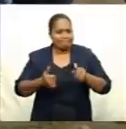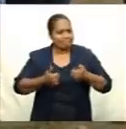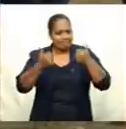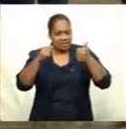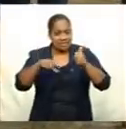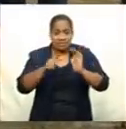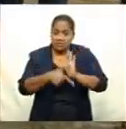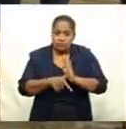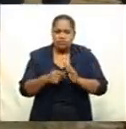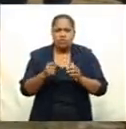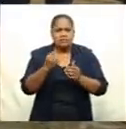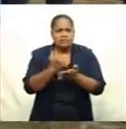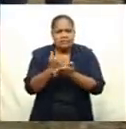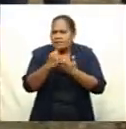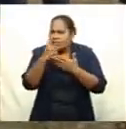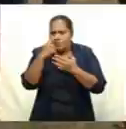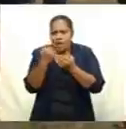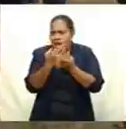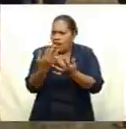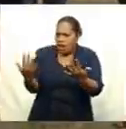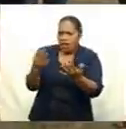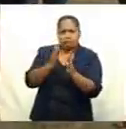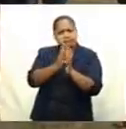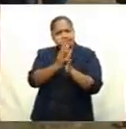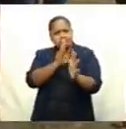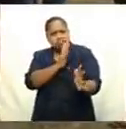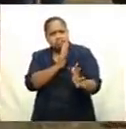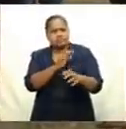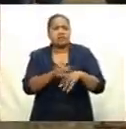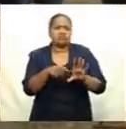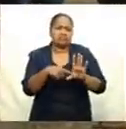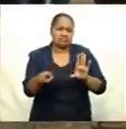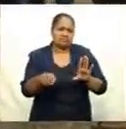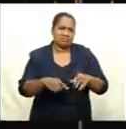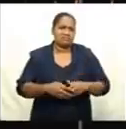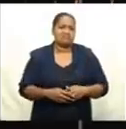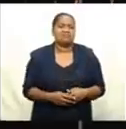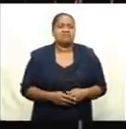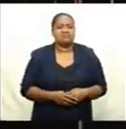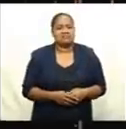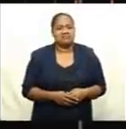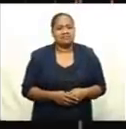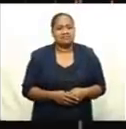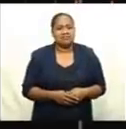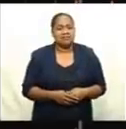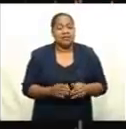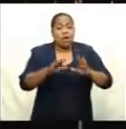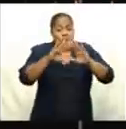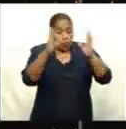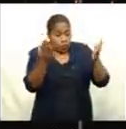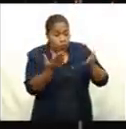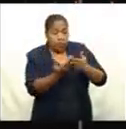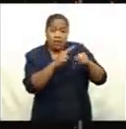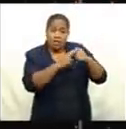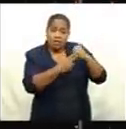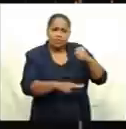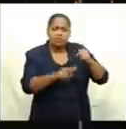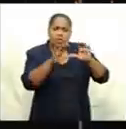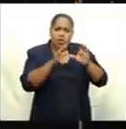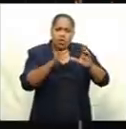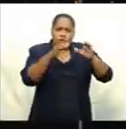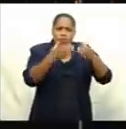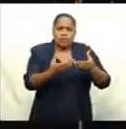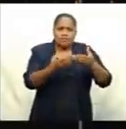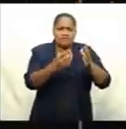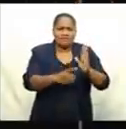people were seen lining outside these eateries. Shweta Vandana, FBC News. In world news, the group of 7 richest